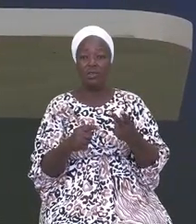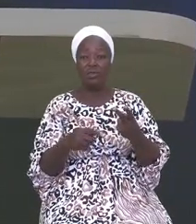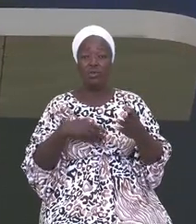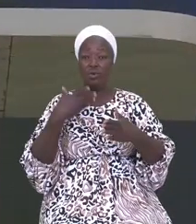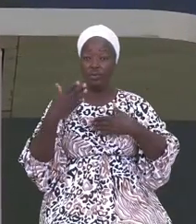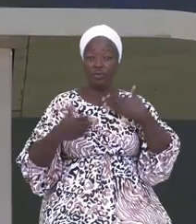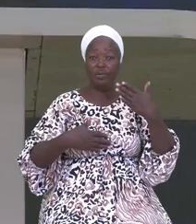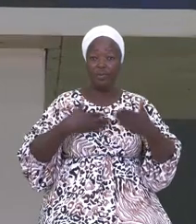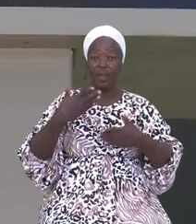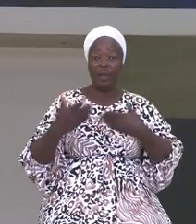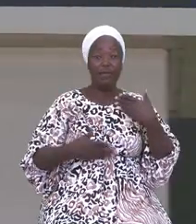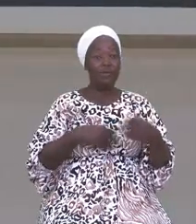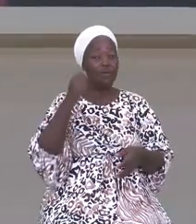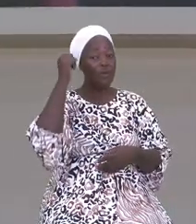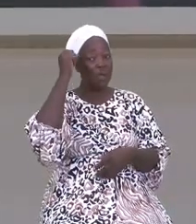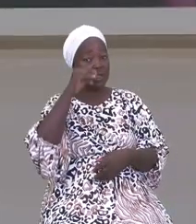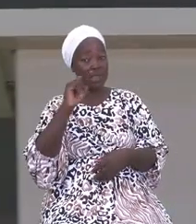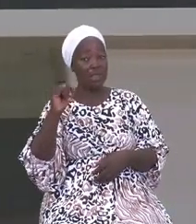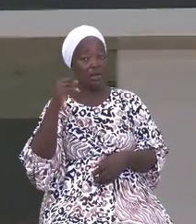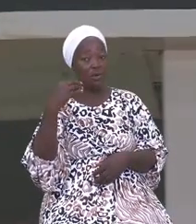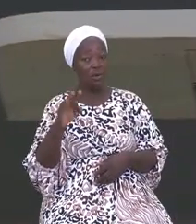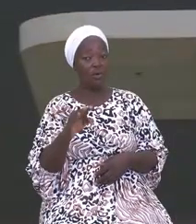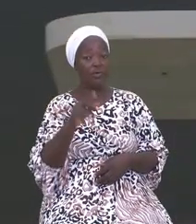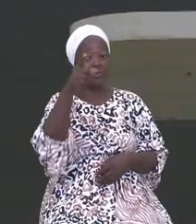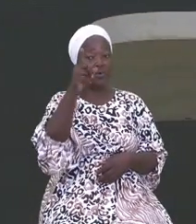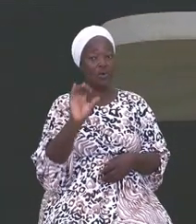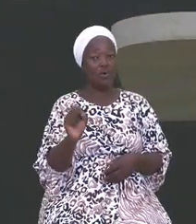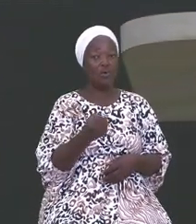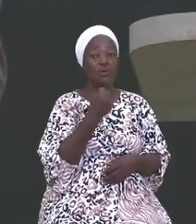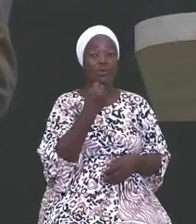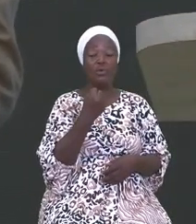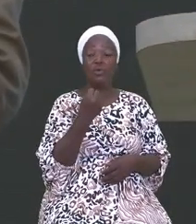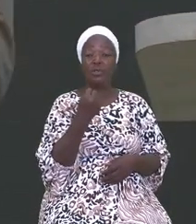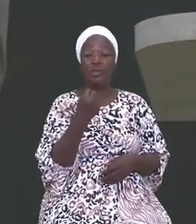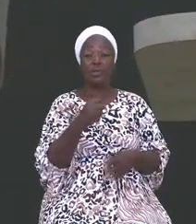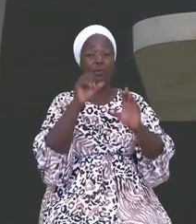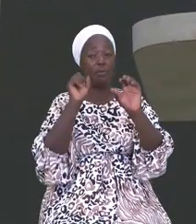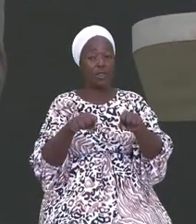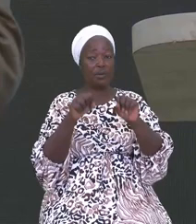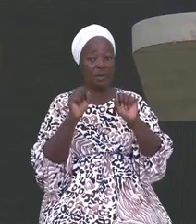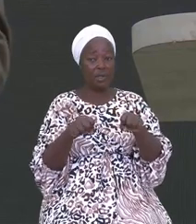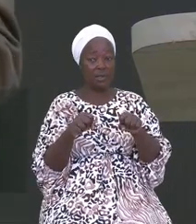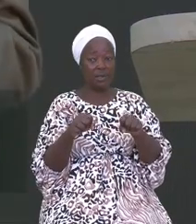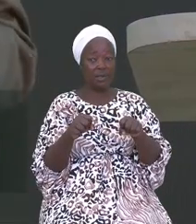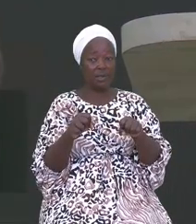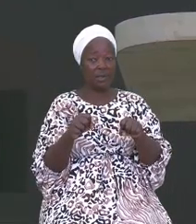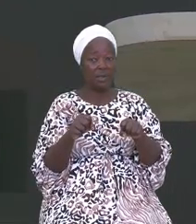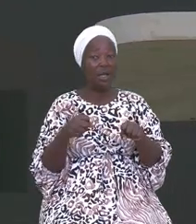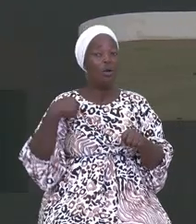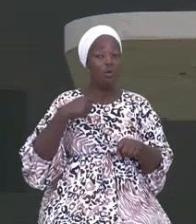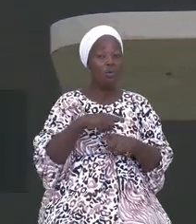comprehension of God's possibilities. Delightful. Delightful. When we know that